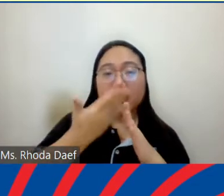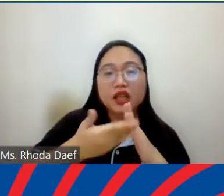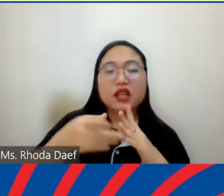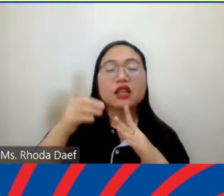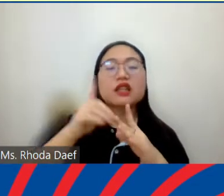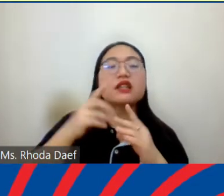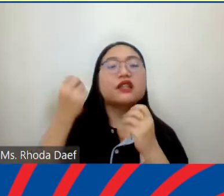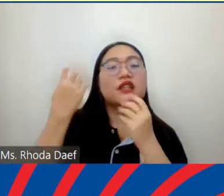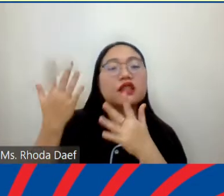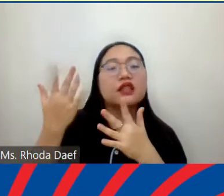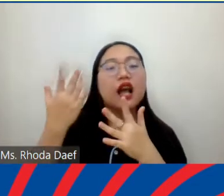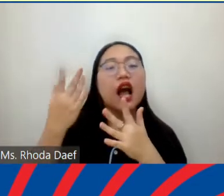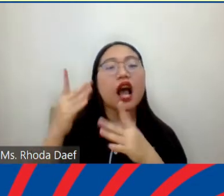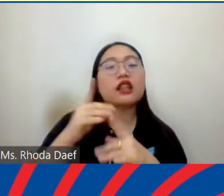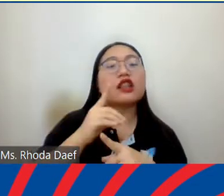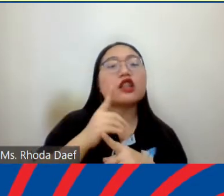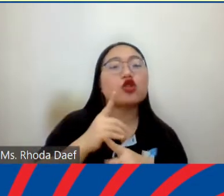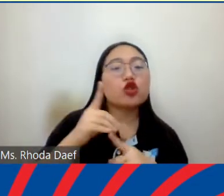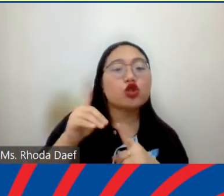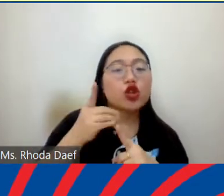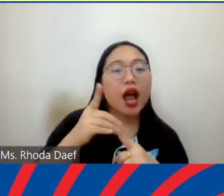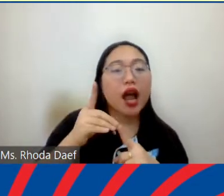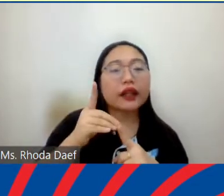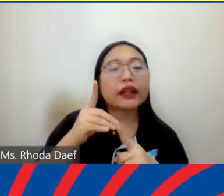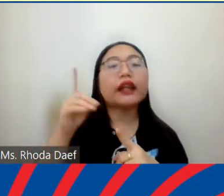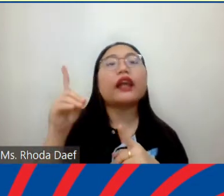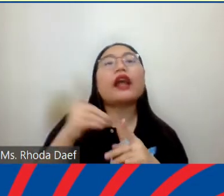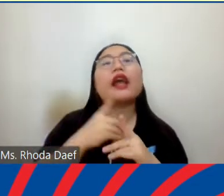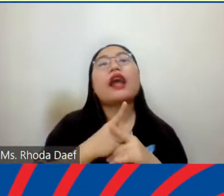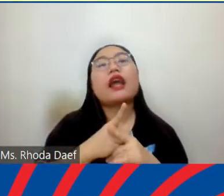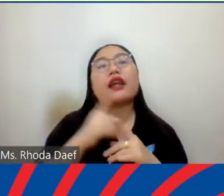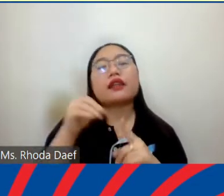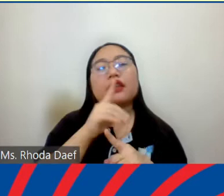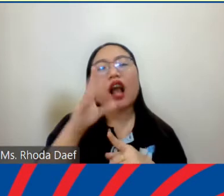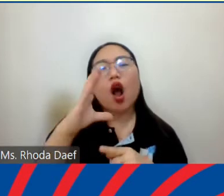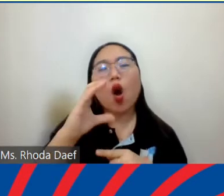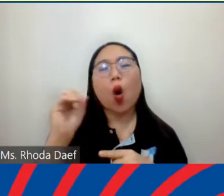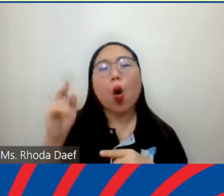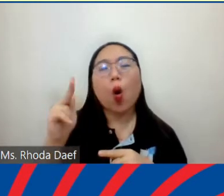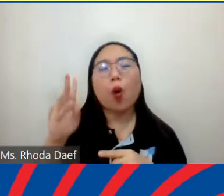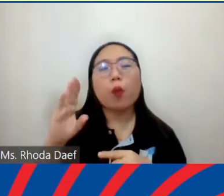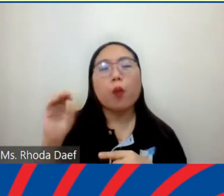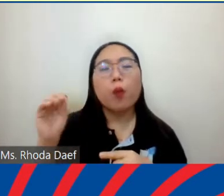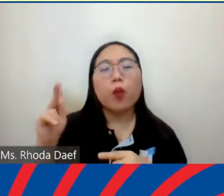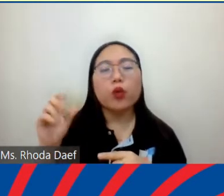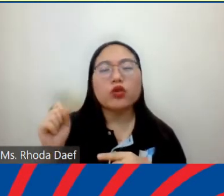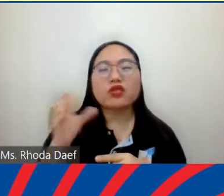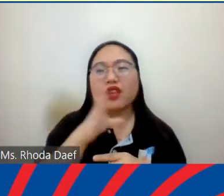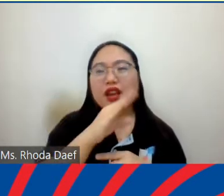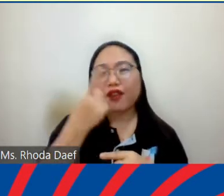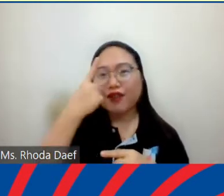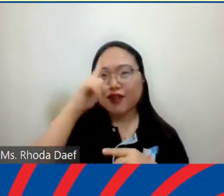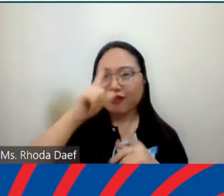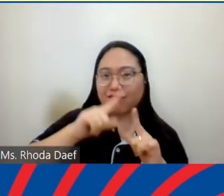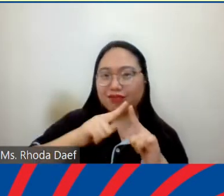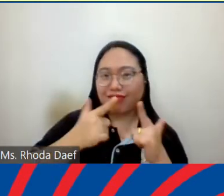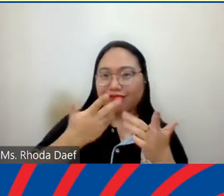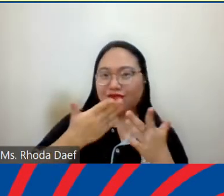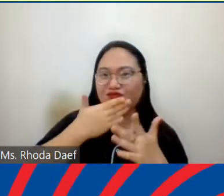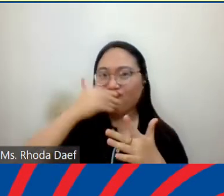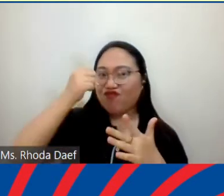data cookbooks, and of course, very important, forte ito ng mga librarians and information